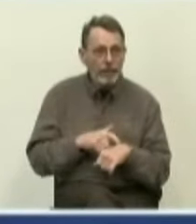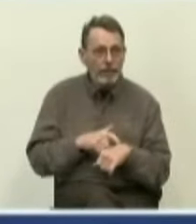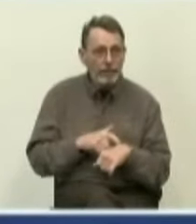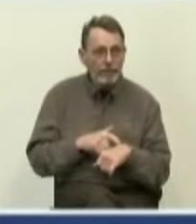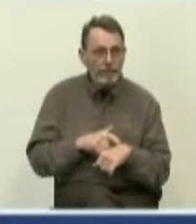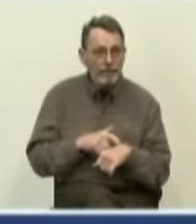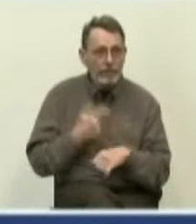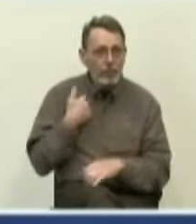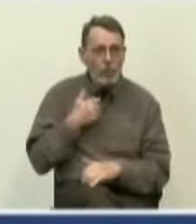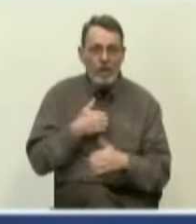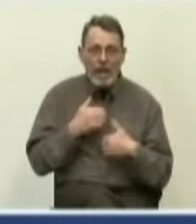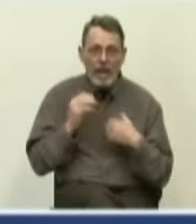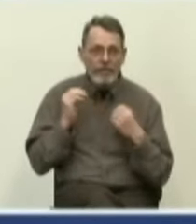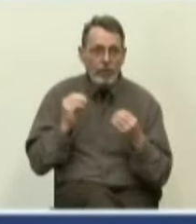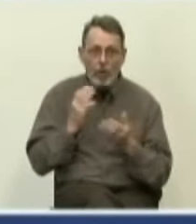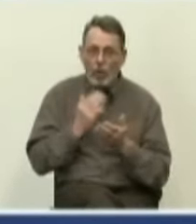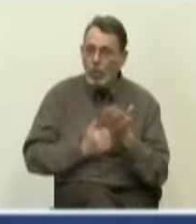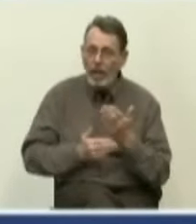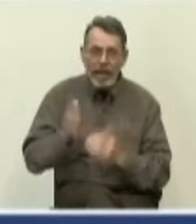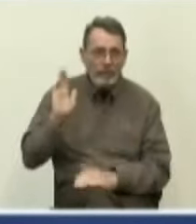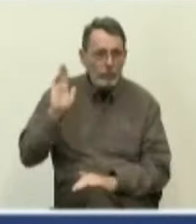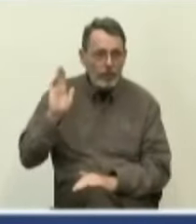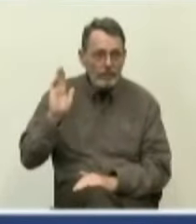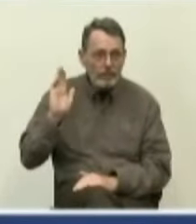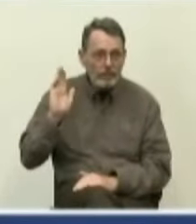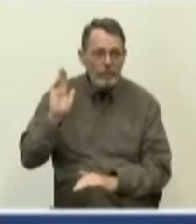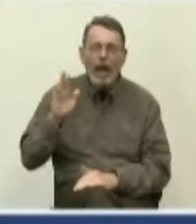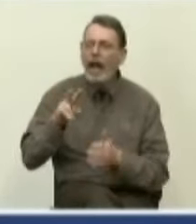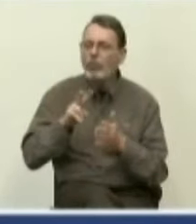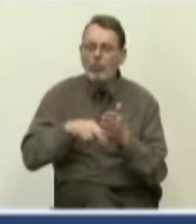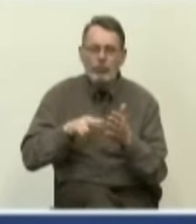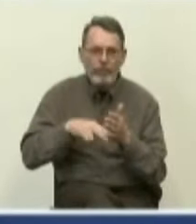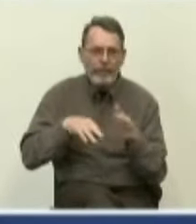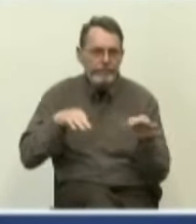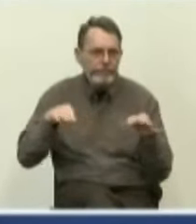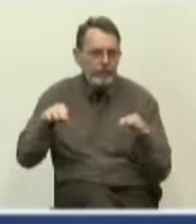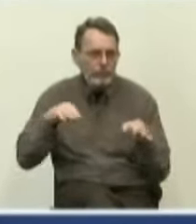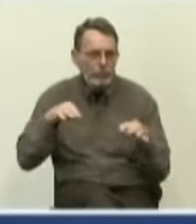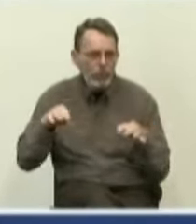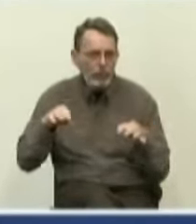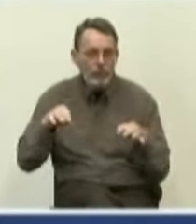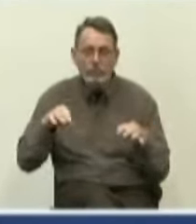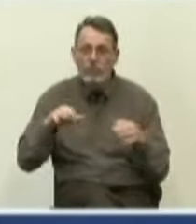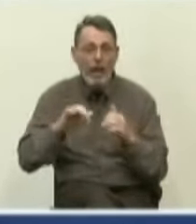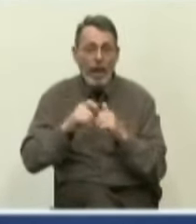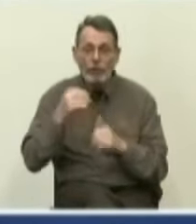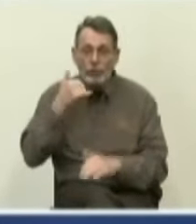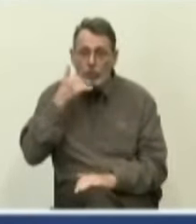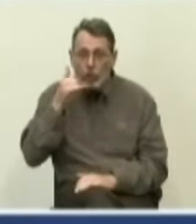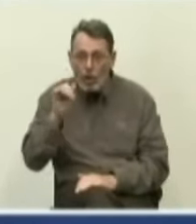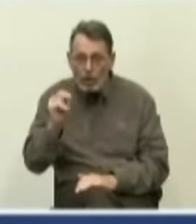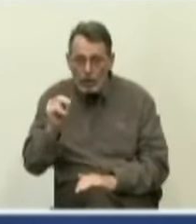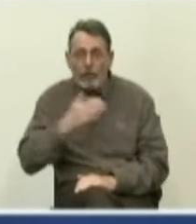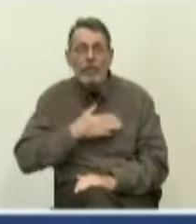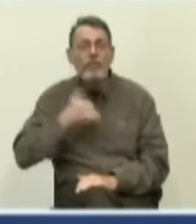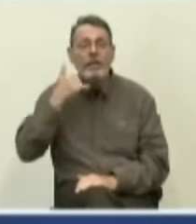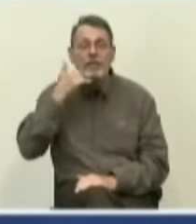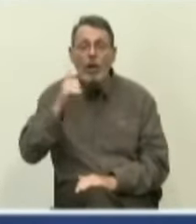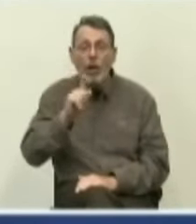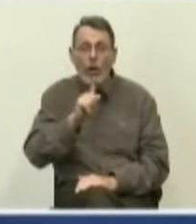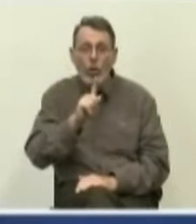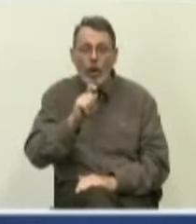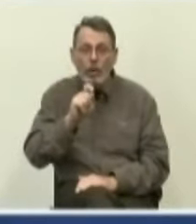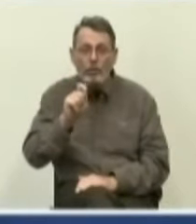At this time, we have no hands raised. I will read the instructions. To call in, please call